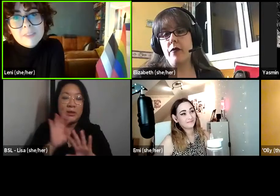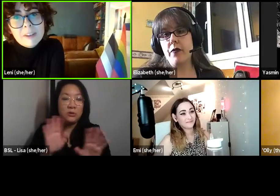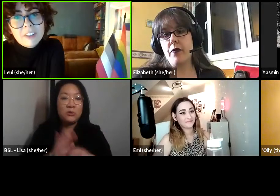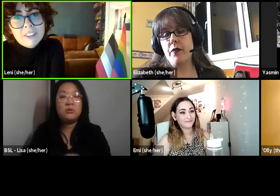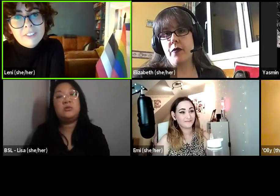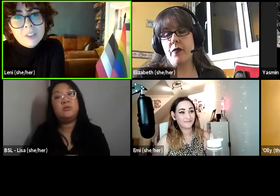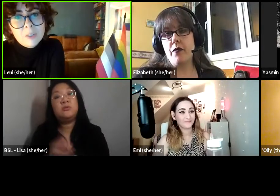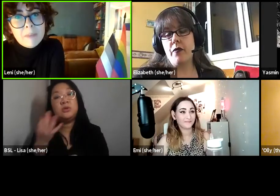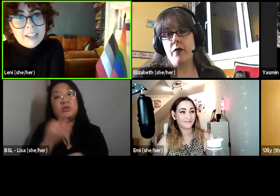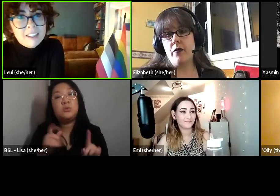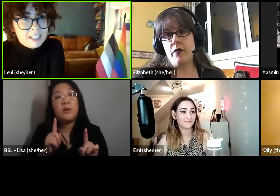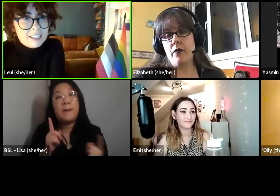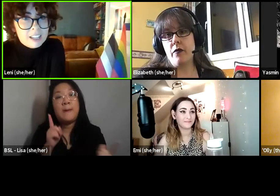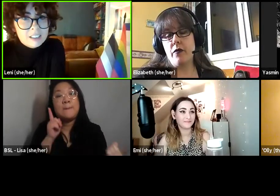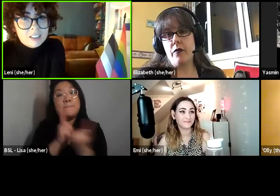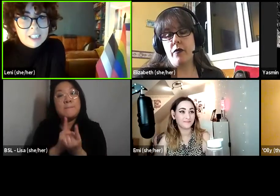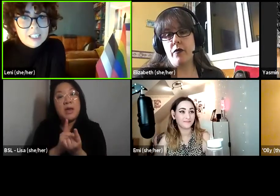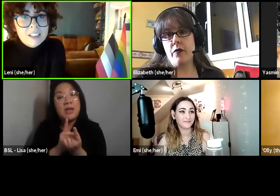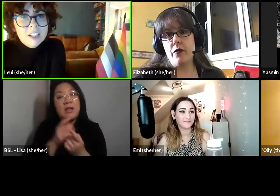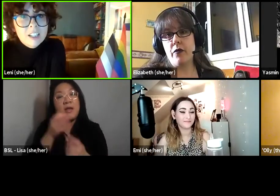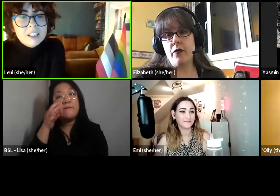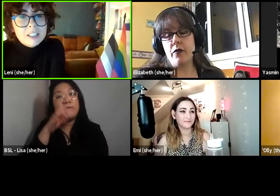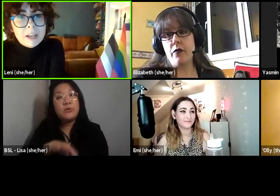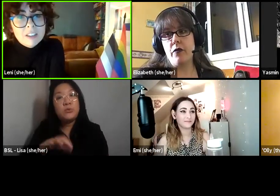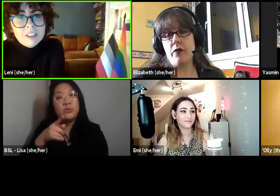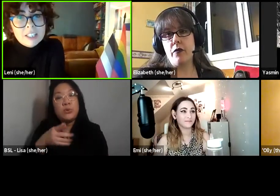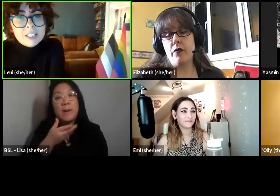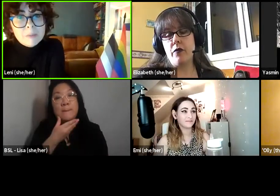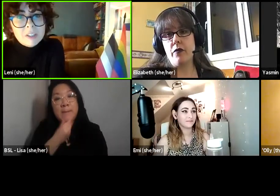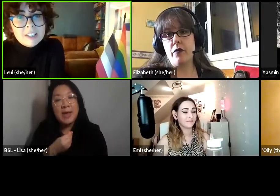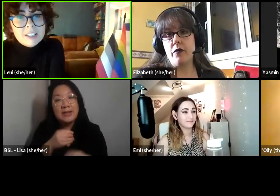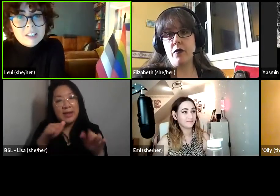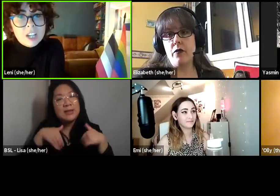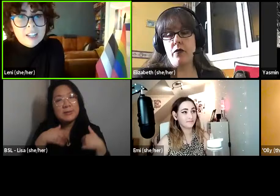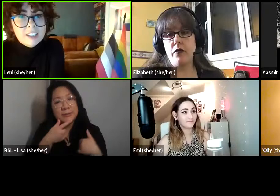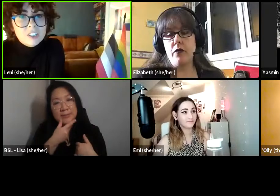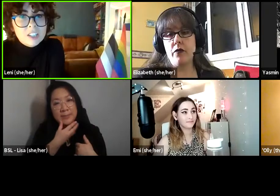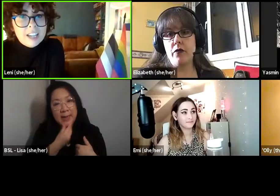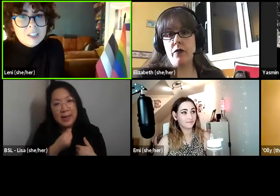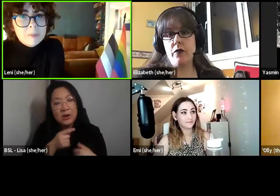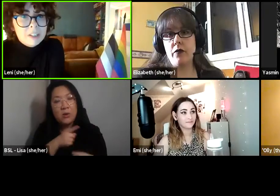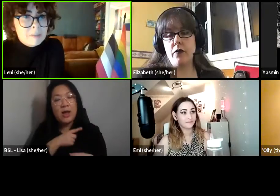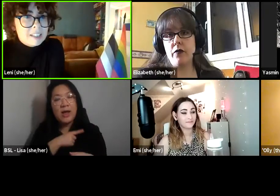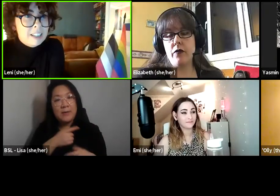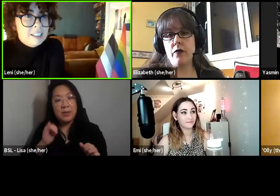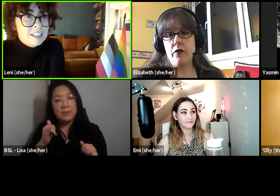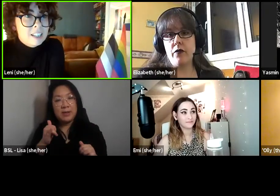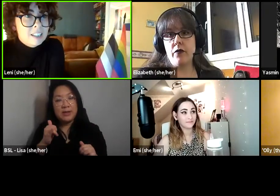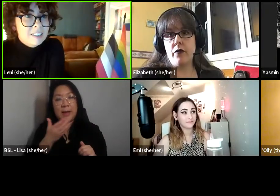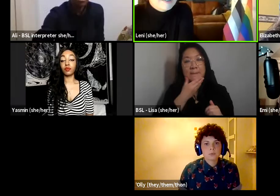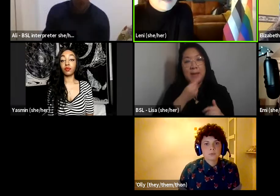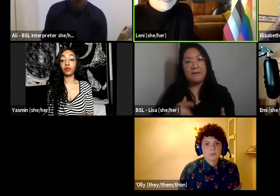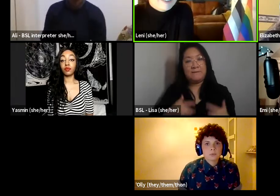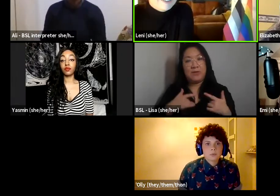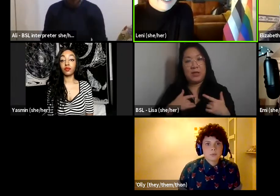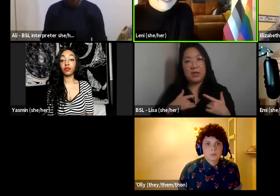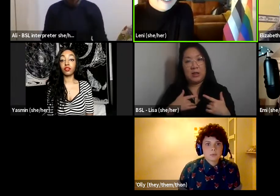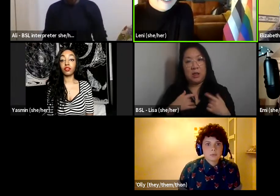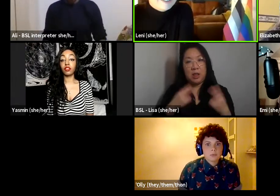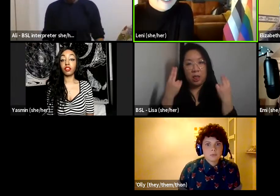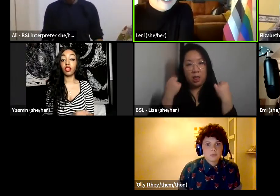question is, I have met very few men in these categories. Does the panel think this is because it's a challenge to hegemonic masculinity?